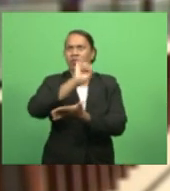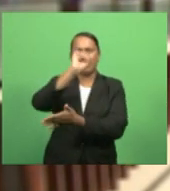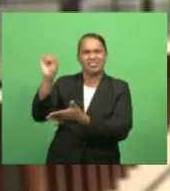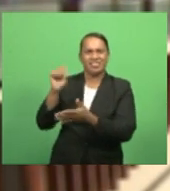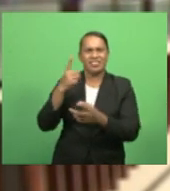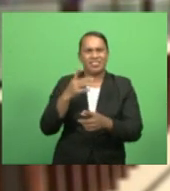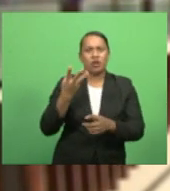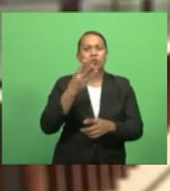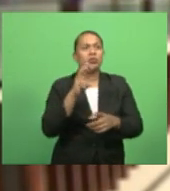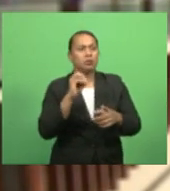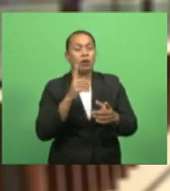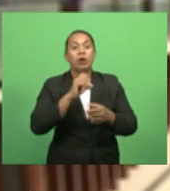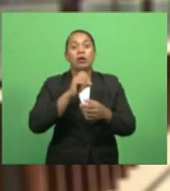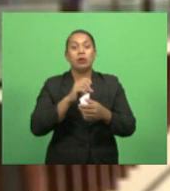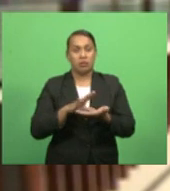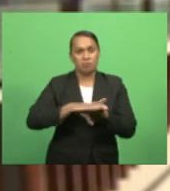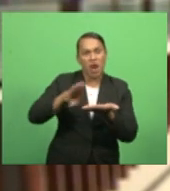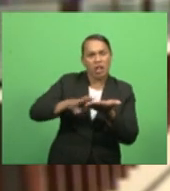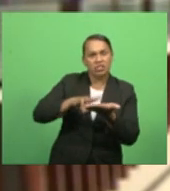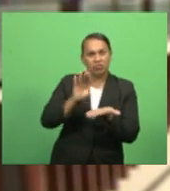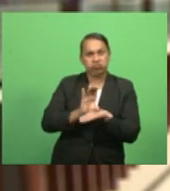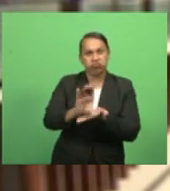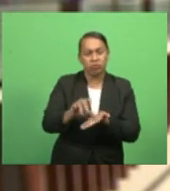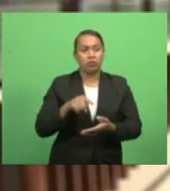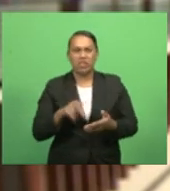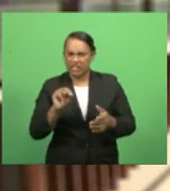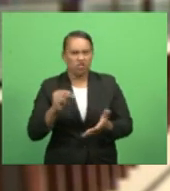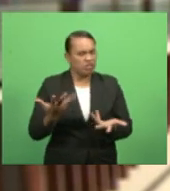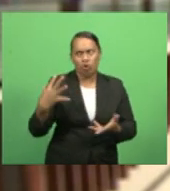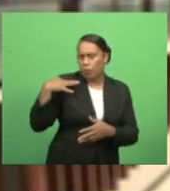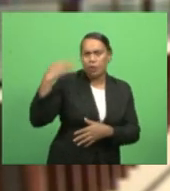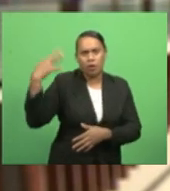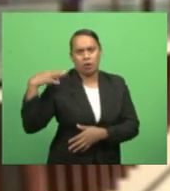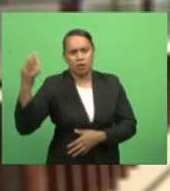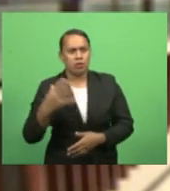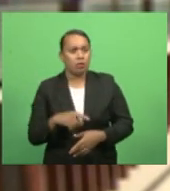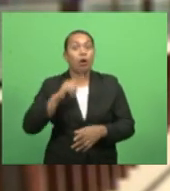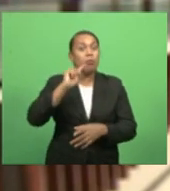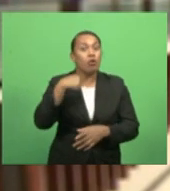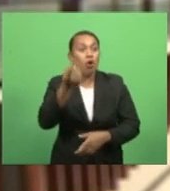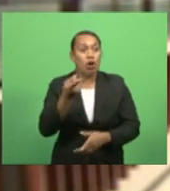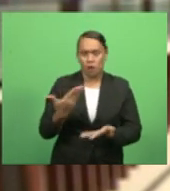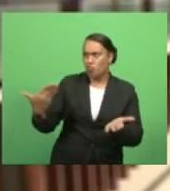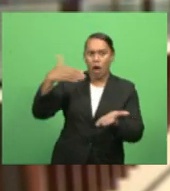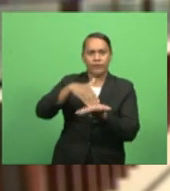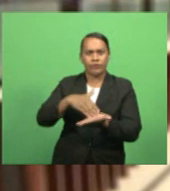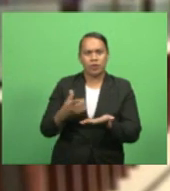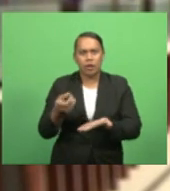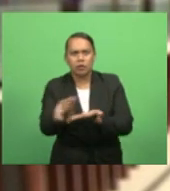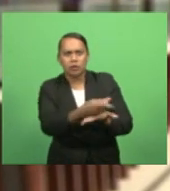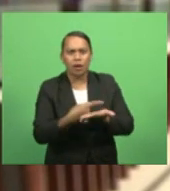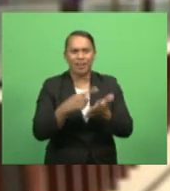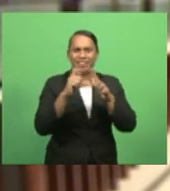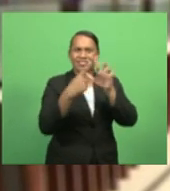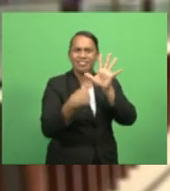comes ahead of tomorrow's non-farm payroll report, which is expected to show the U.S. shedding a record 21 million jobs and